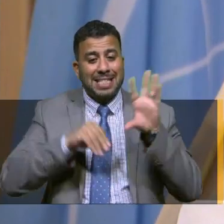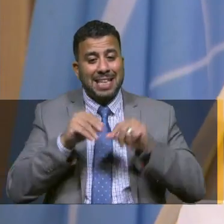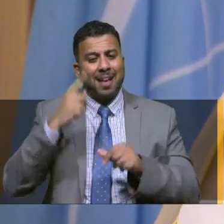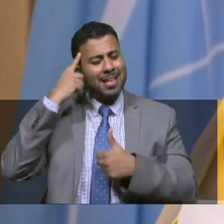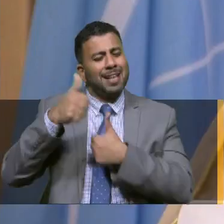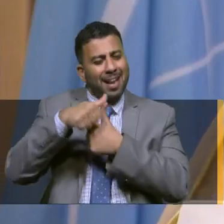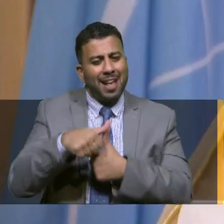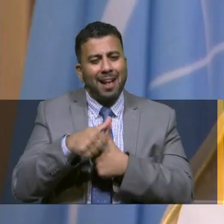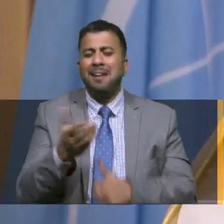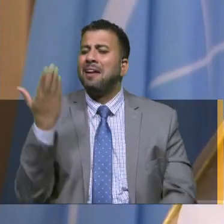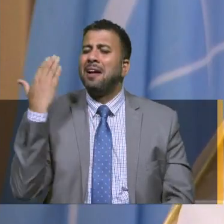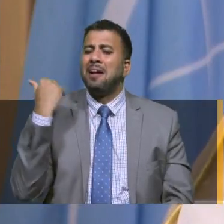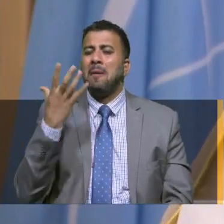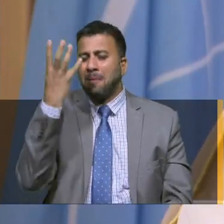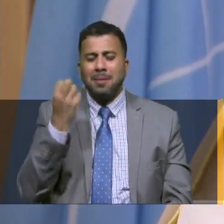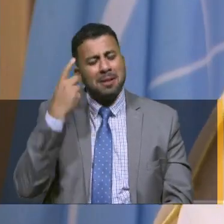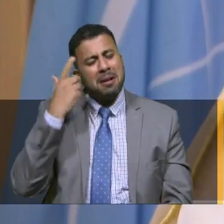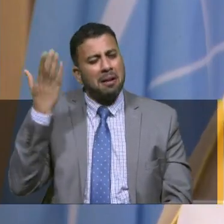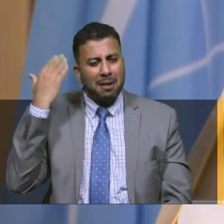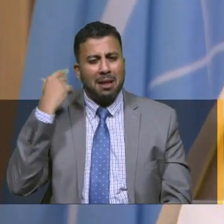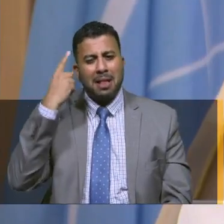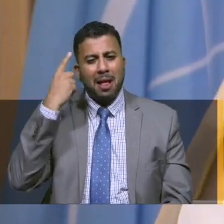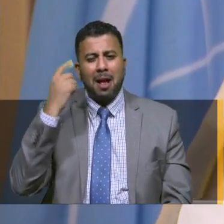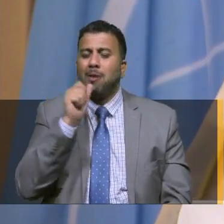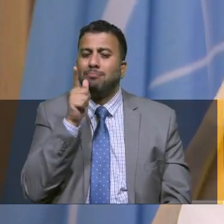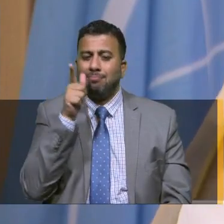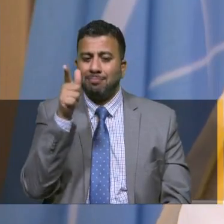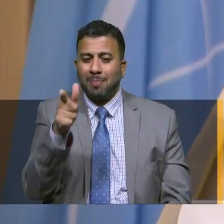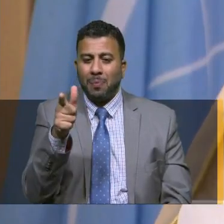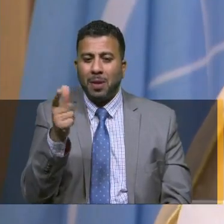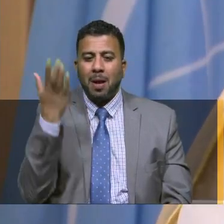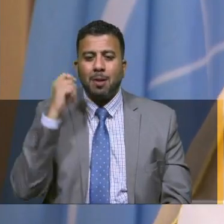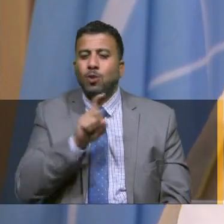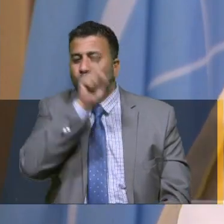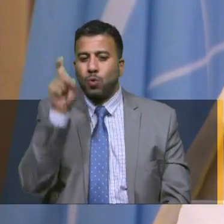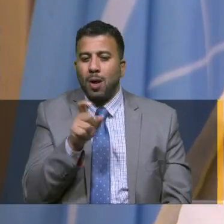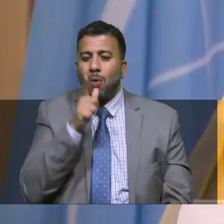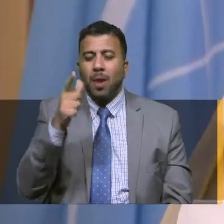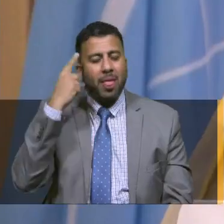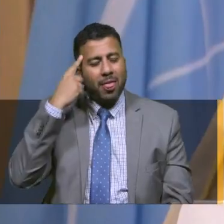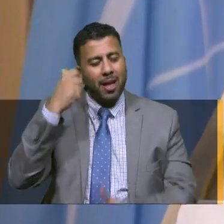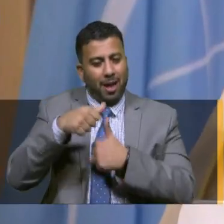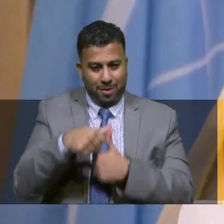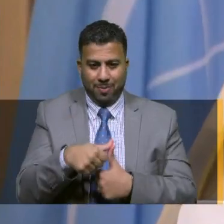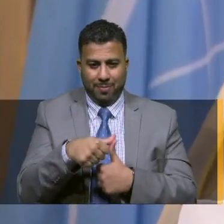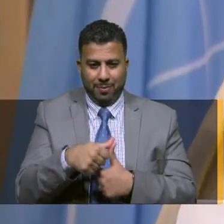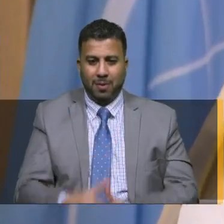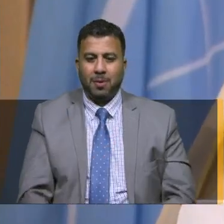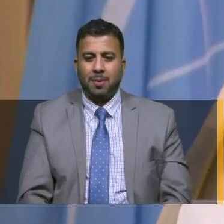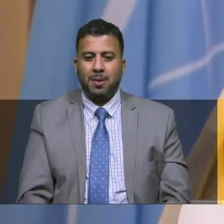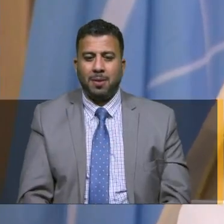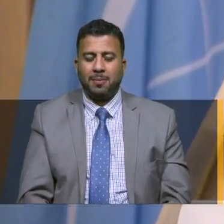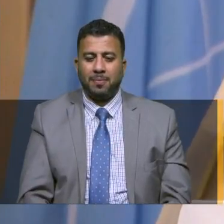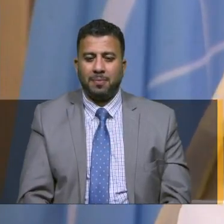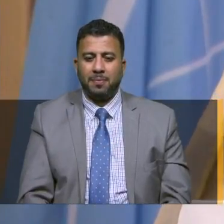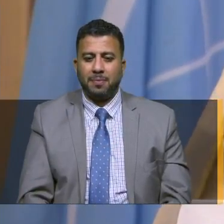which yesterday night, it reminded me to think of it. I will say the story, and then I said why I